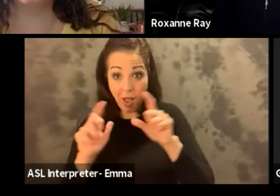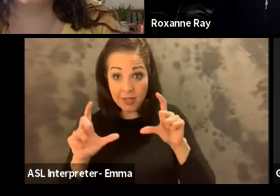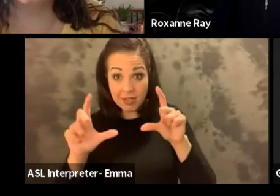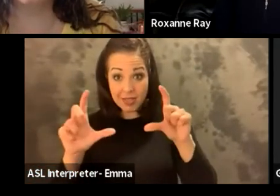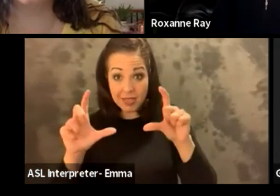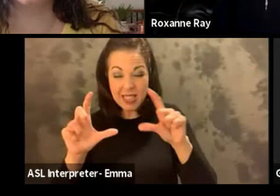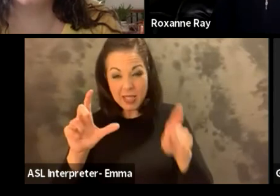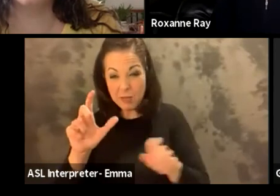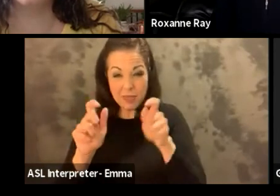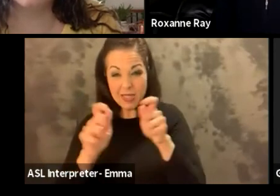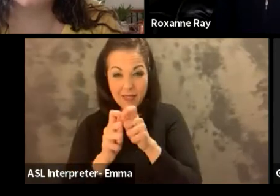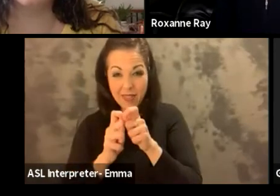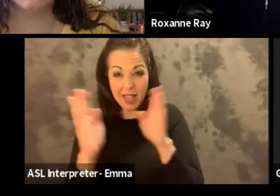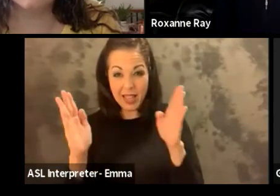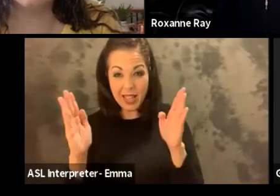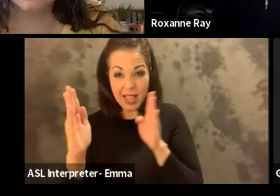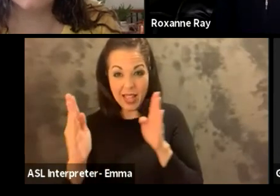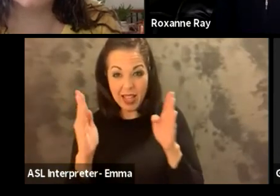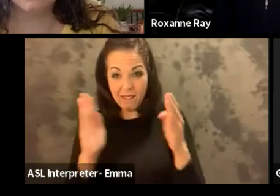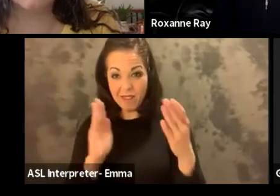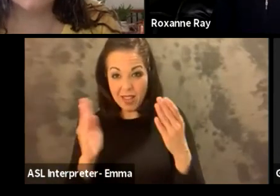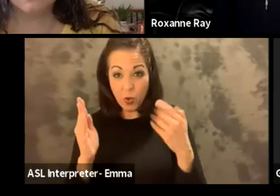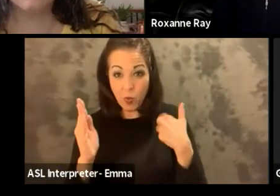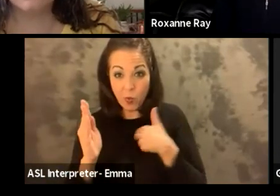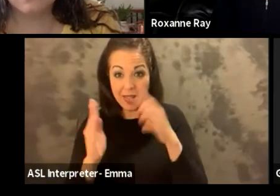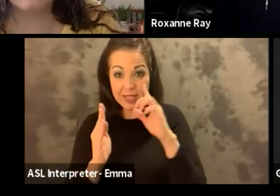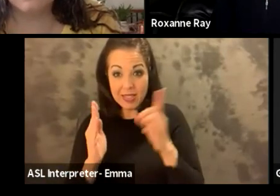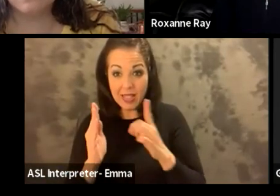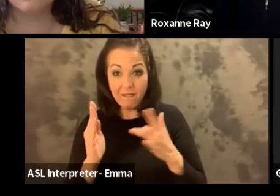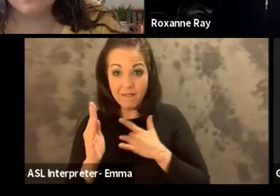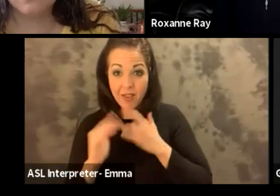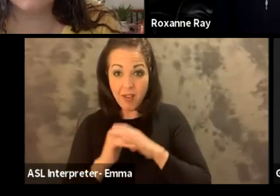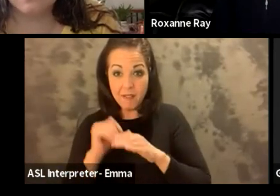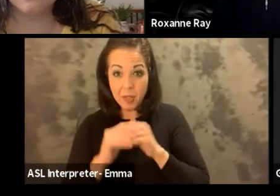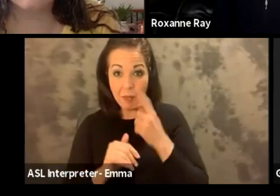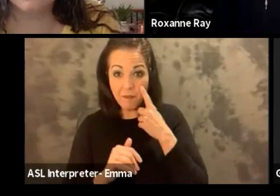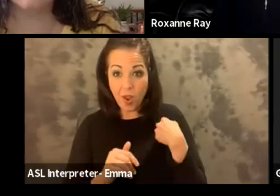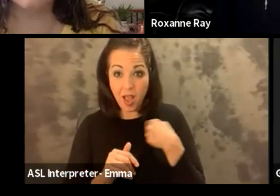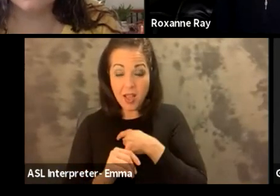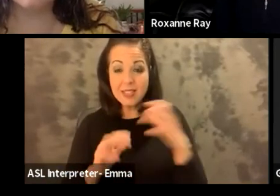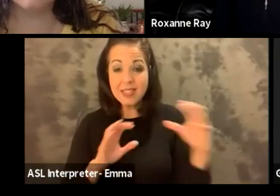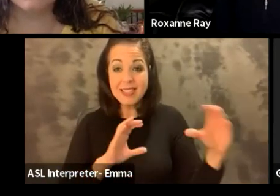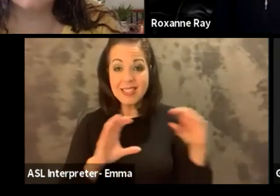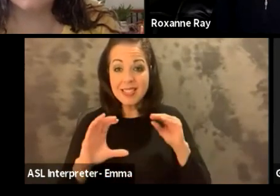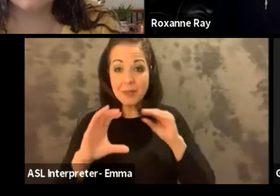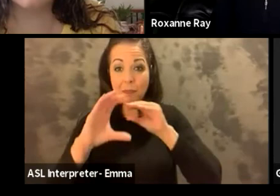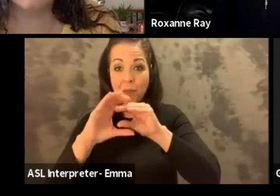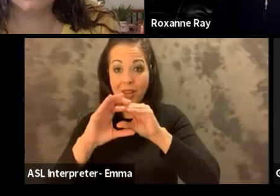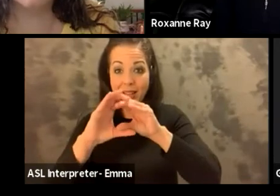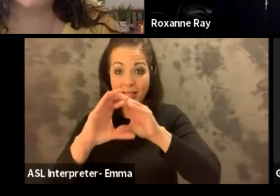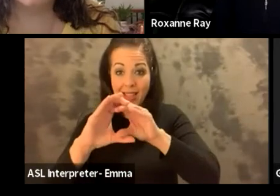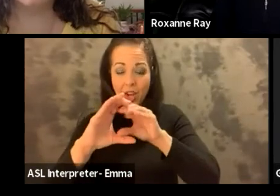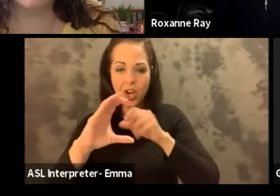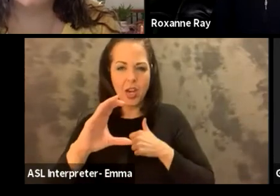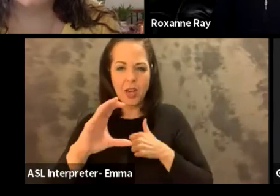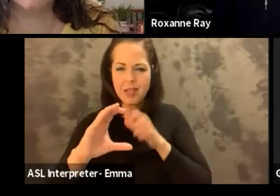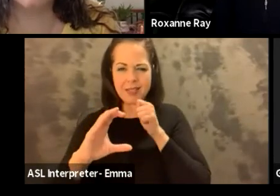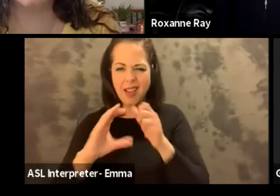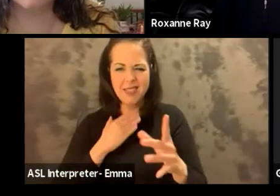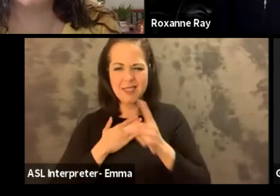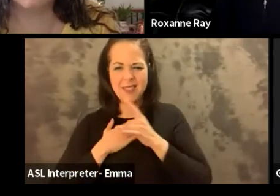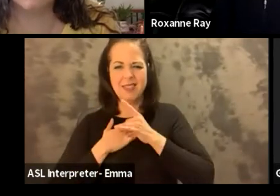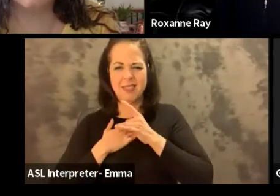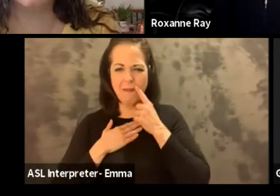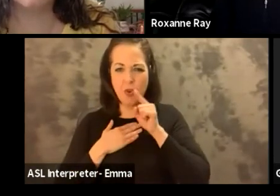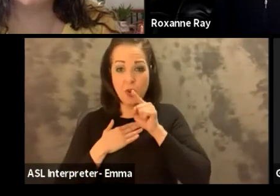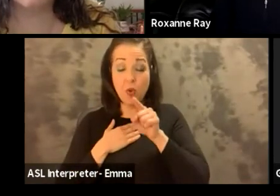in the framework that we designed that feels comfortable to us and may or may not resonate with you, but don't step